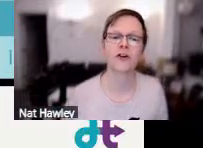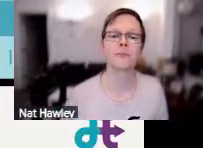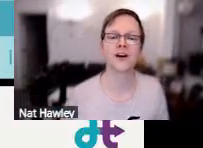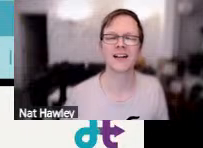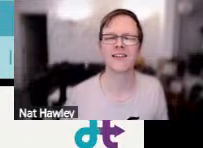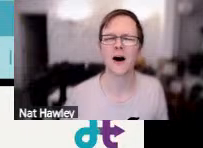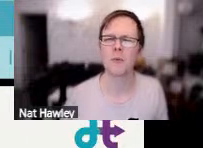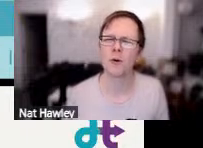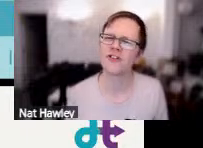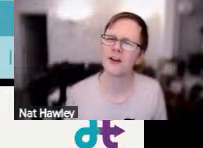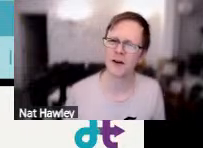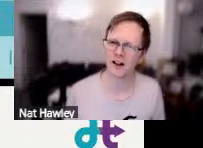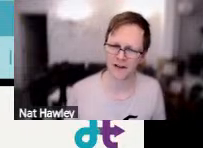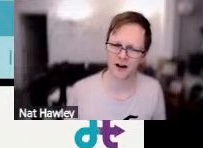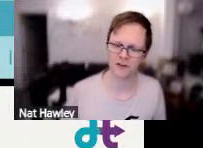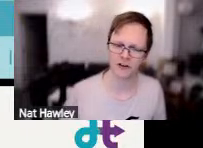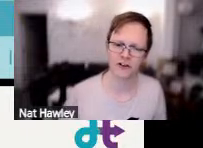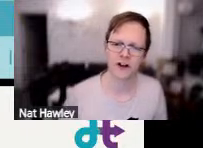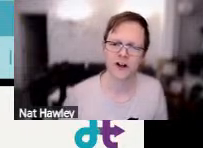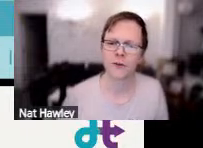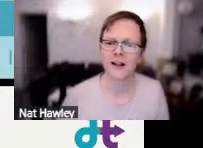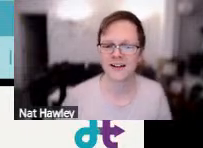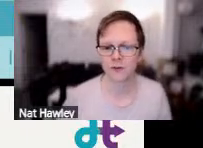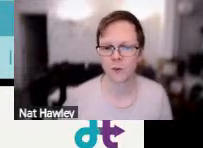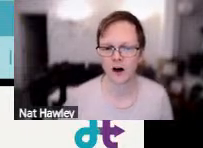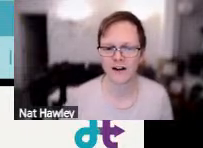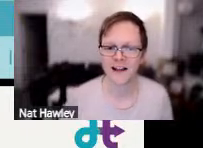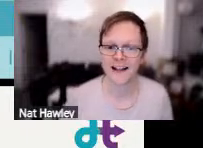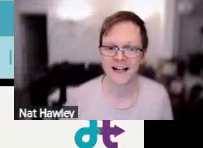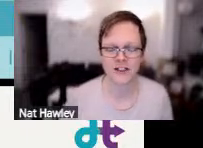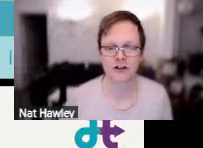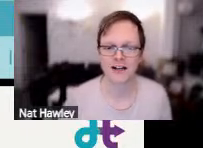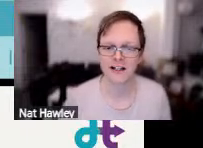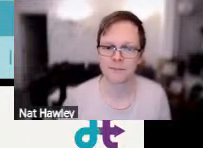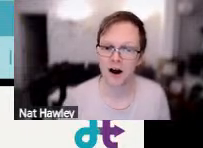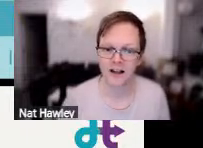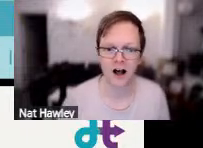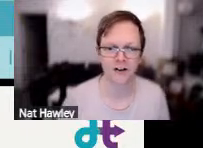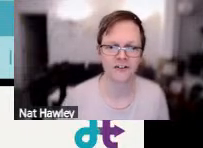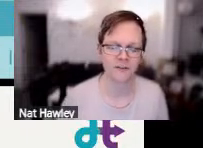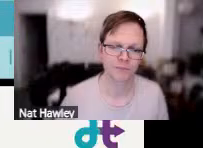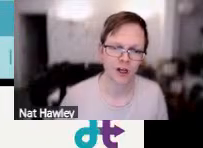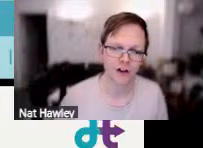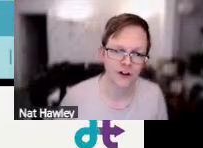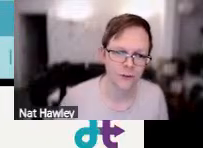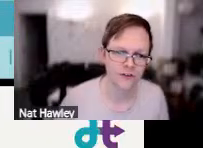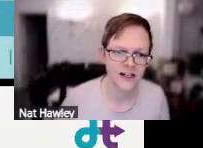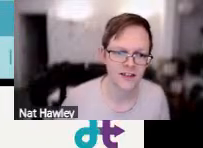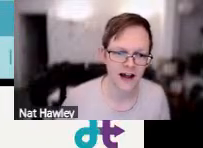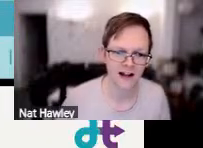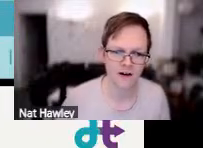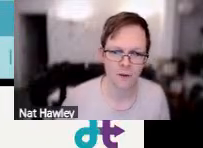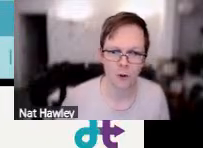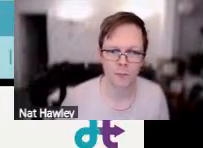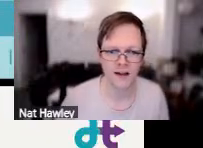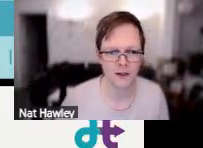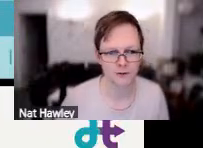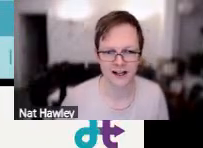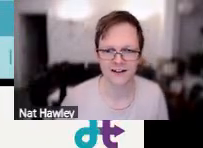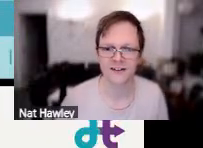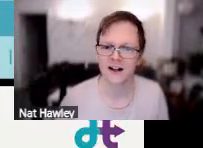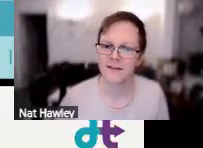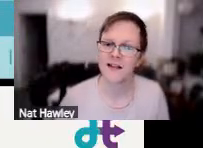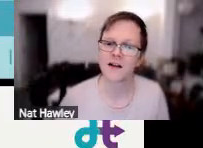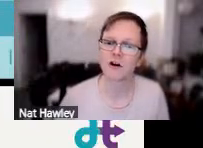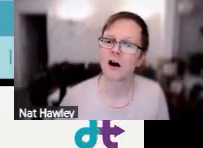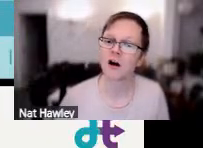are some brains that are more similar than others. So in this one, they're illustrated by colors. So you'll see that there are more pink